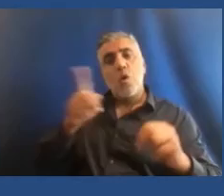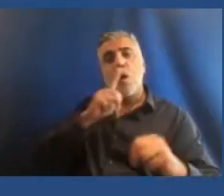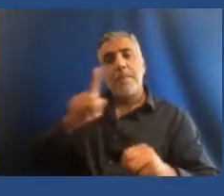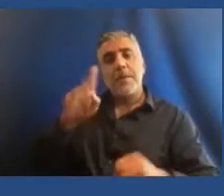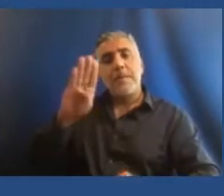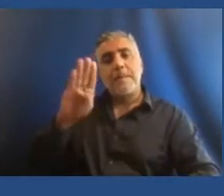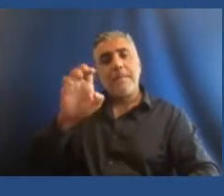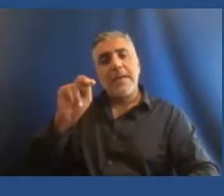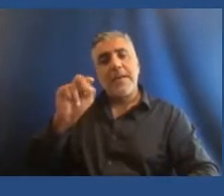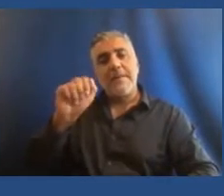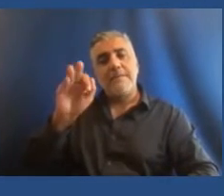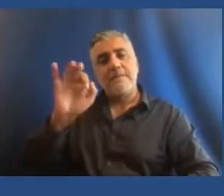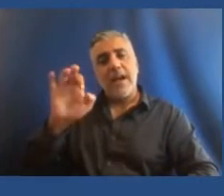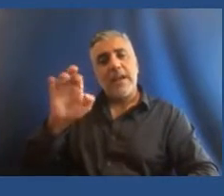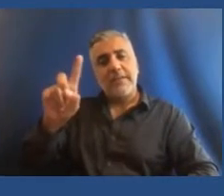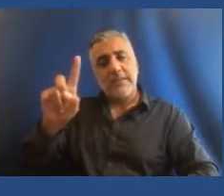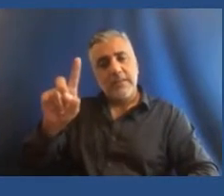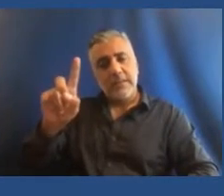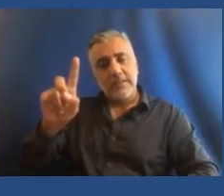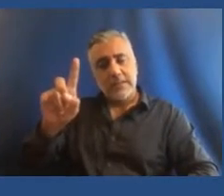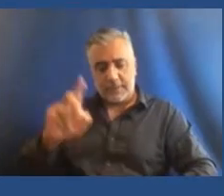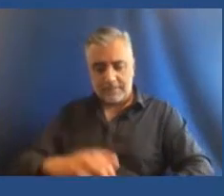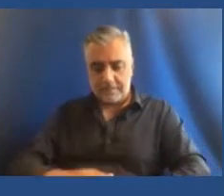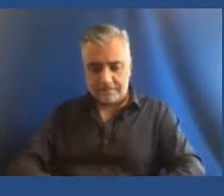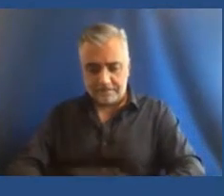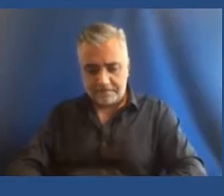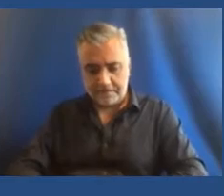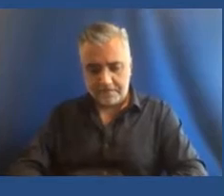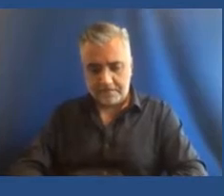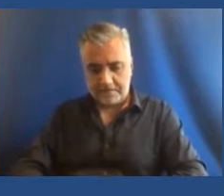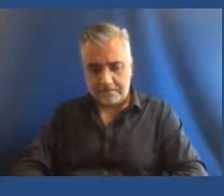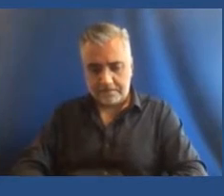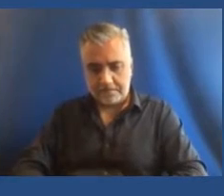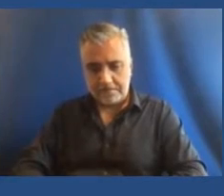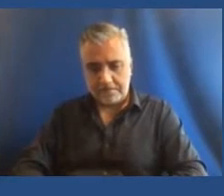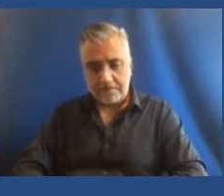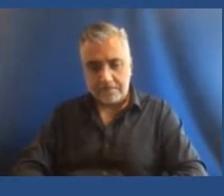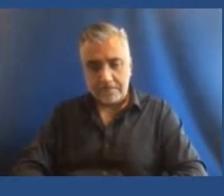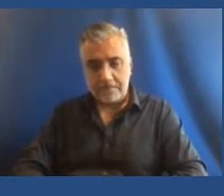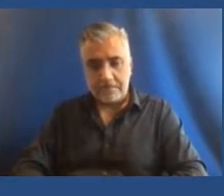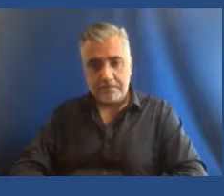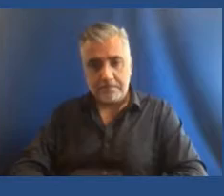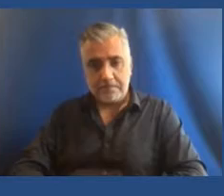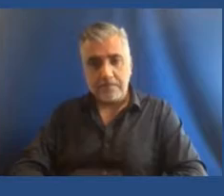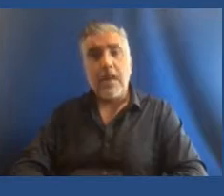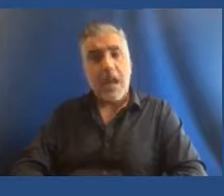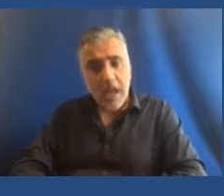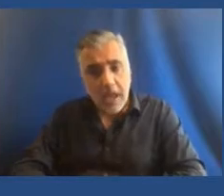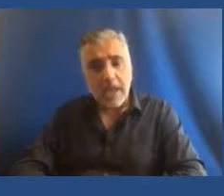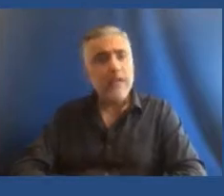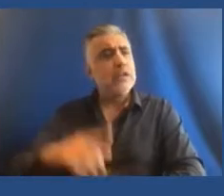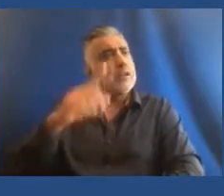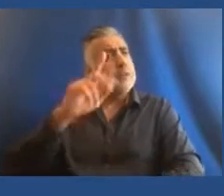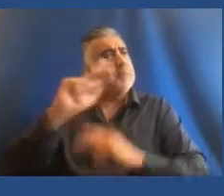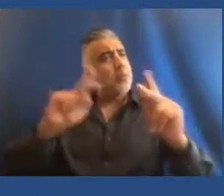Wyszynski and Elizabeth Chanka, foundress of the Franciscan Sisters, Servants of the